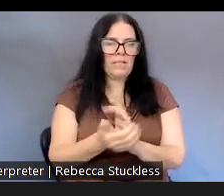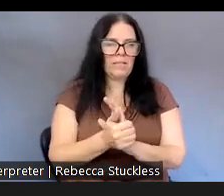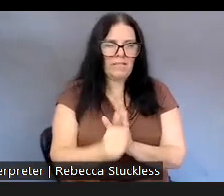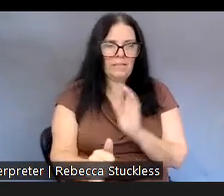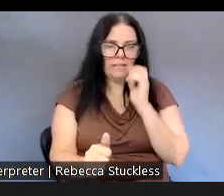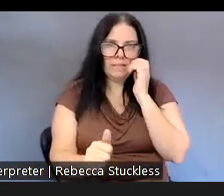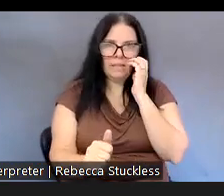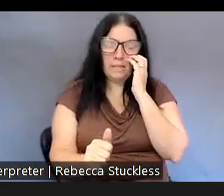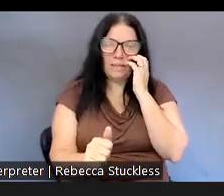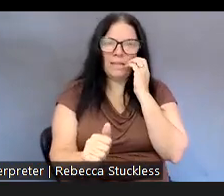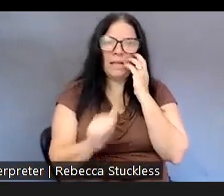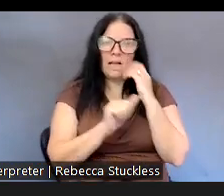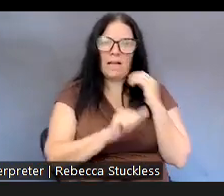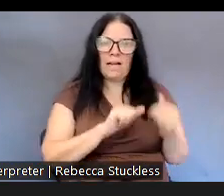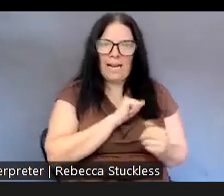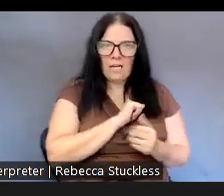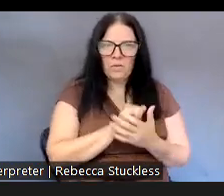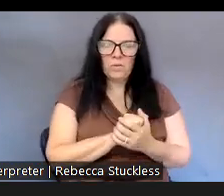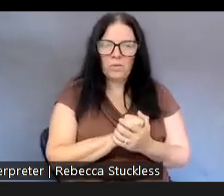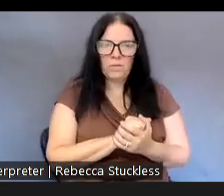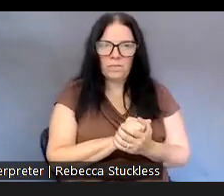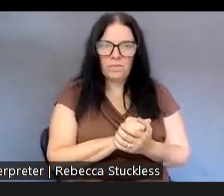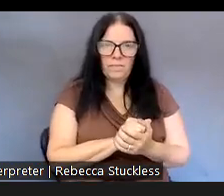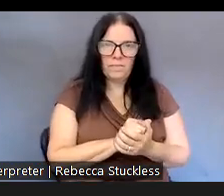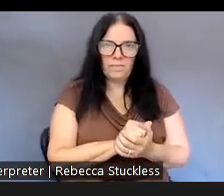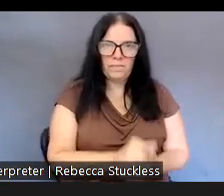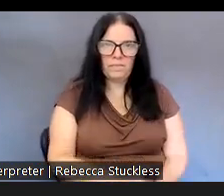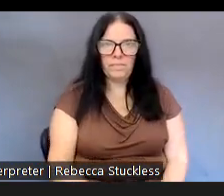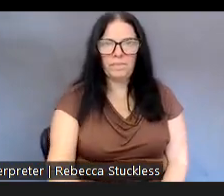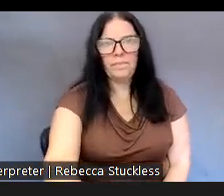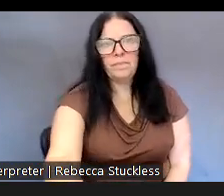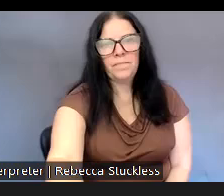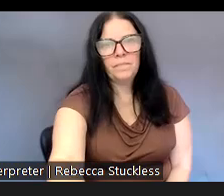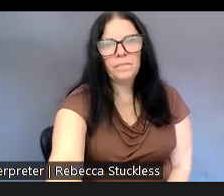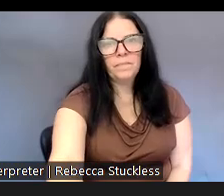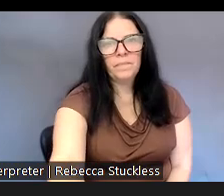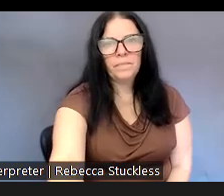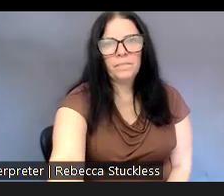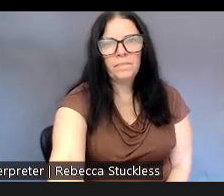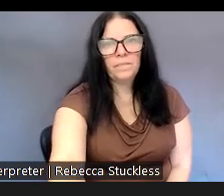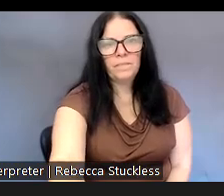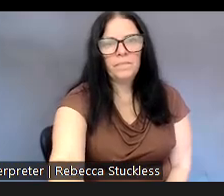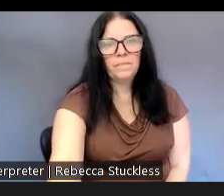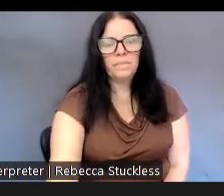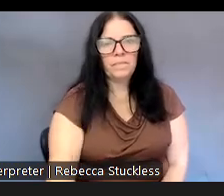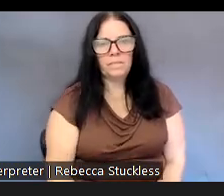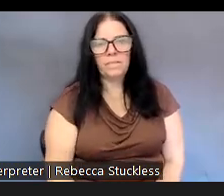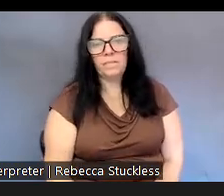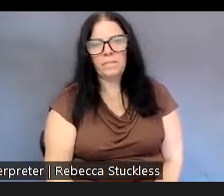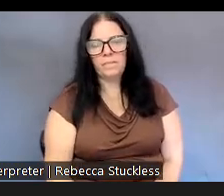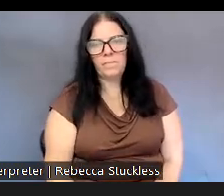and attitudes. I mean, I think everybody agrees that there